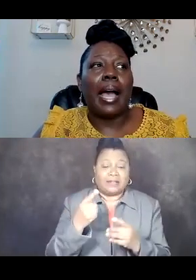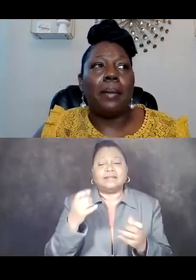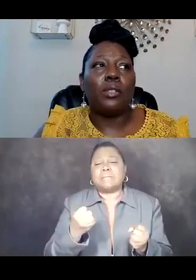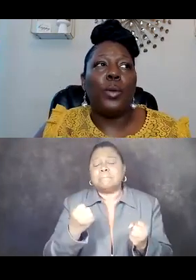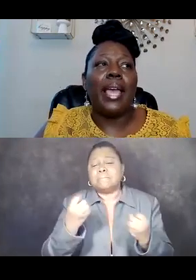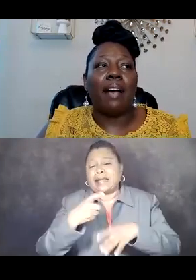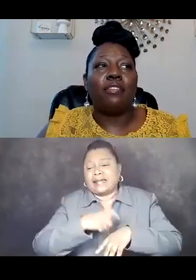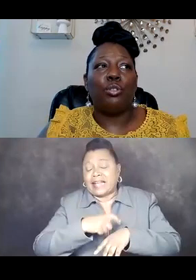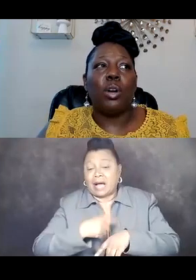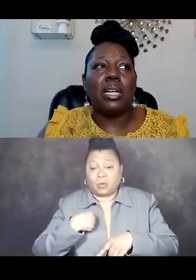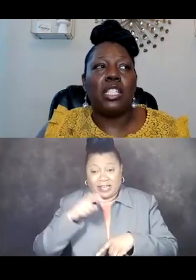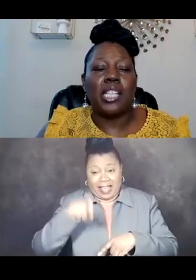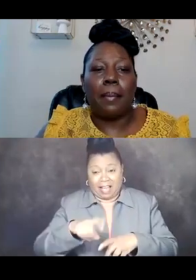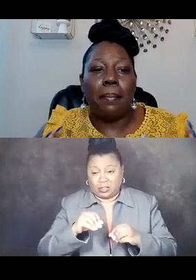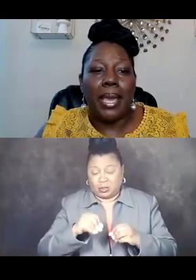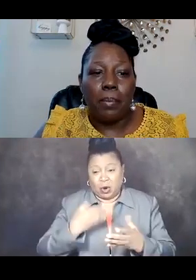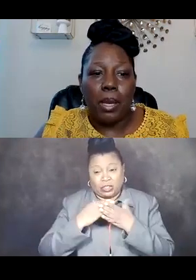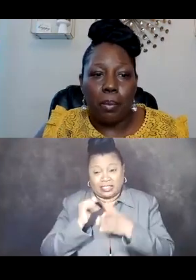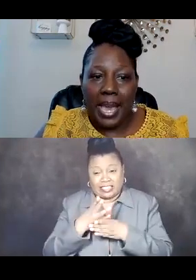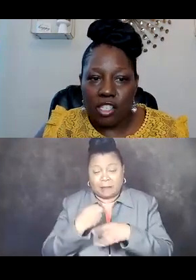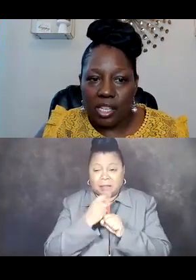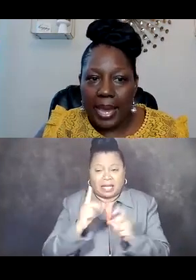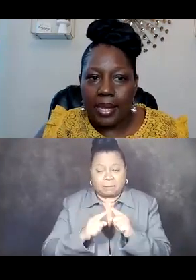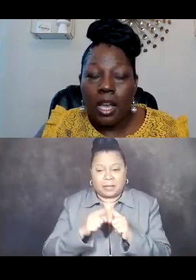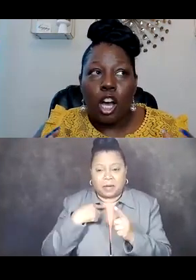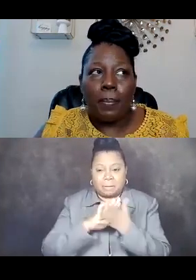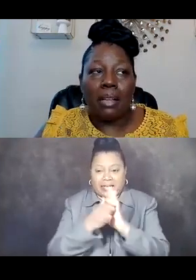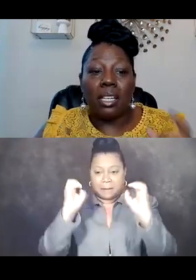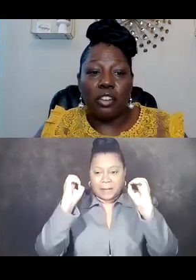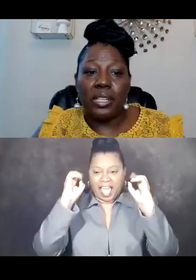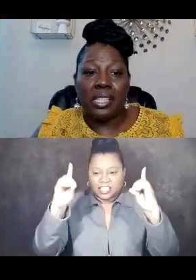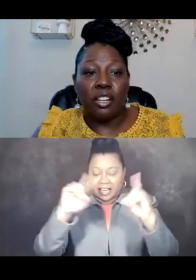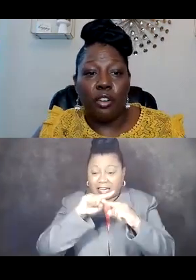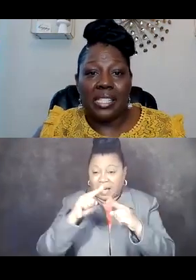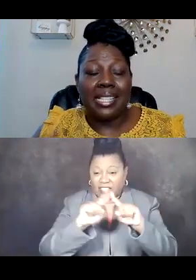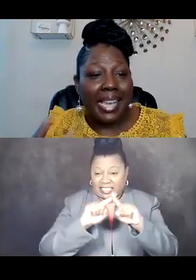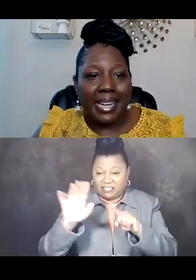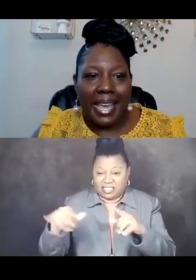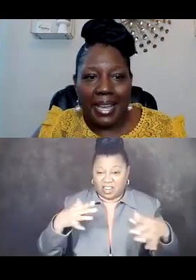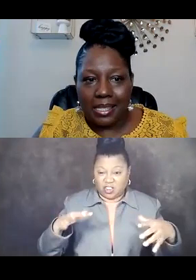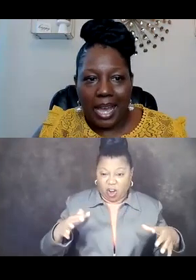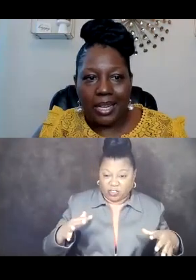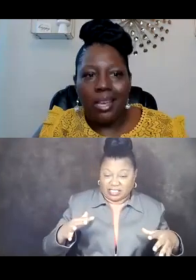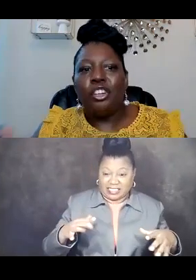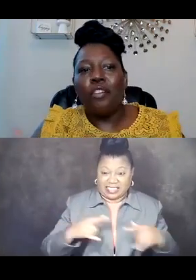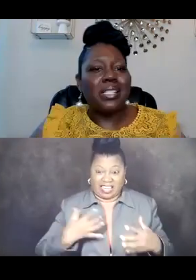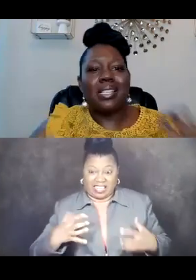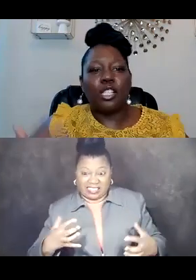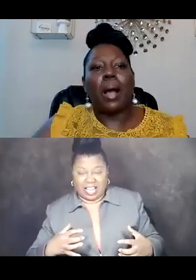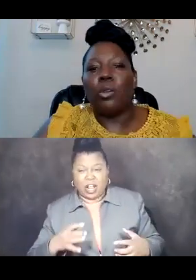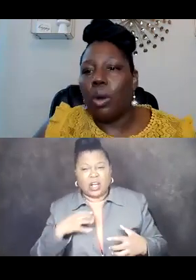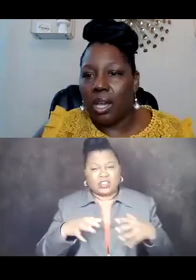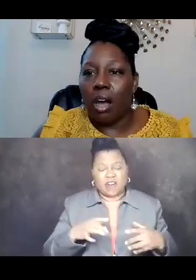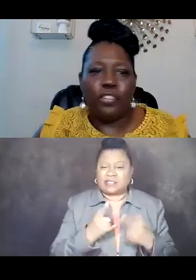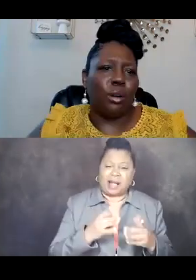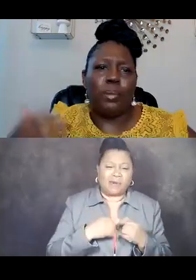of times we have to do a good job at making people be educated about the difference in nervousness and anxiety. Nervousness is